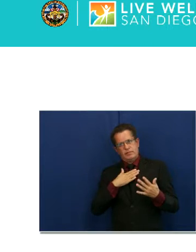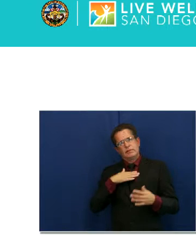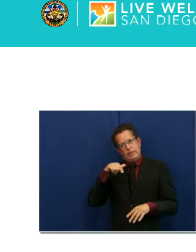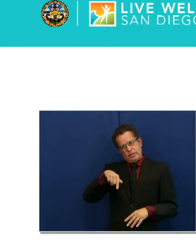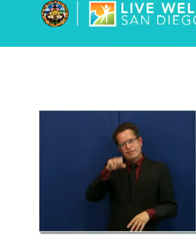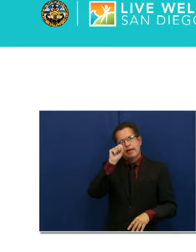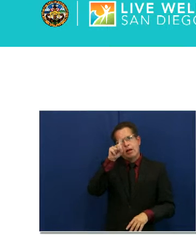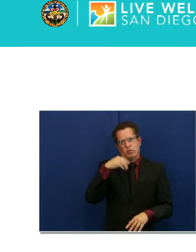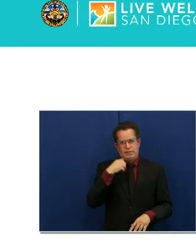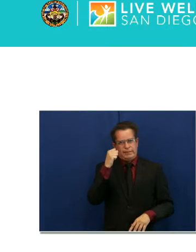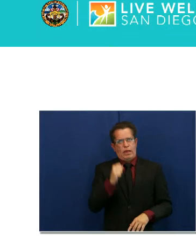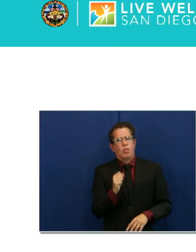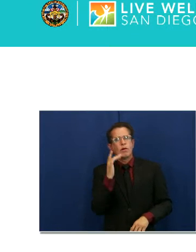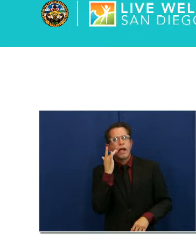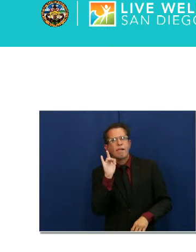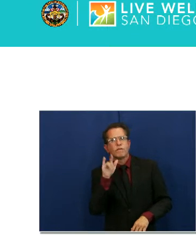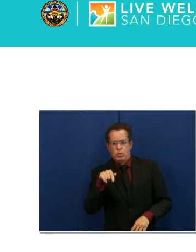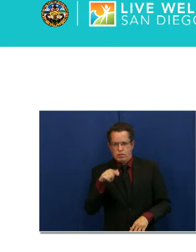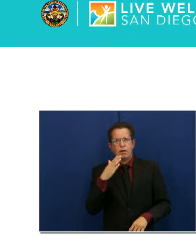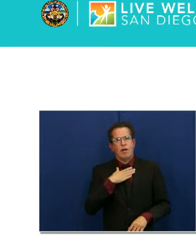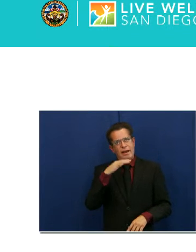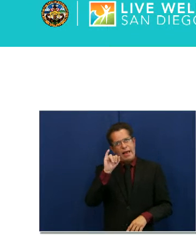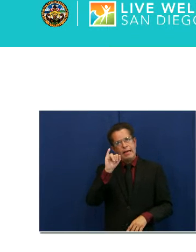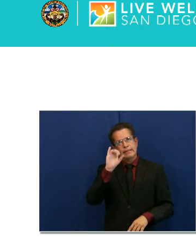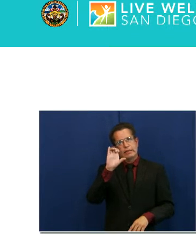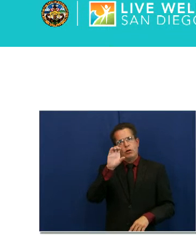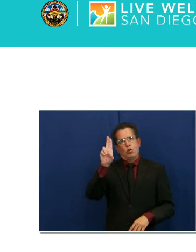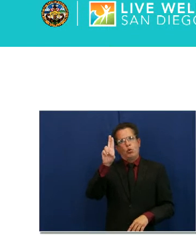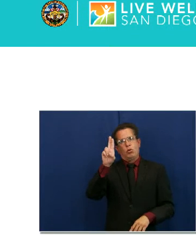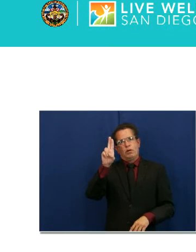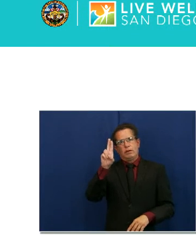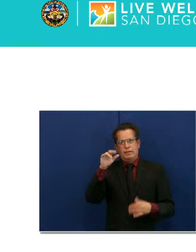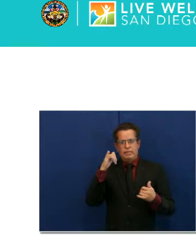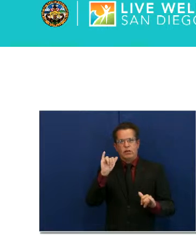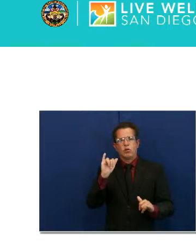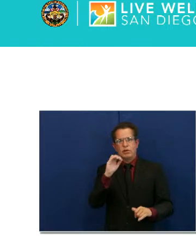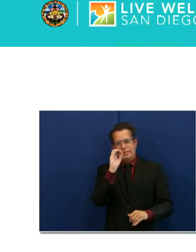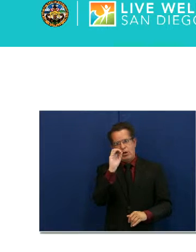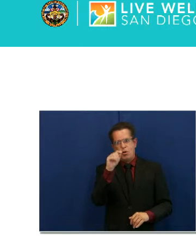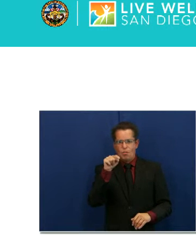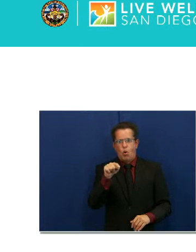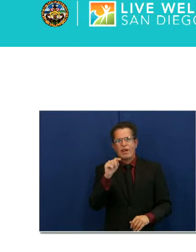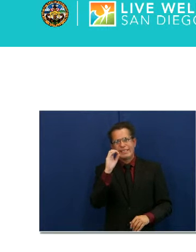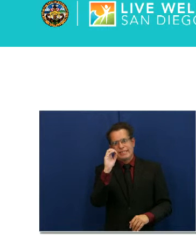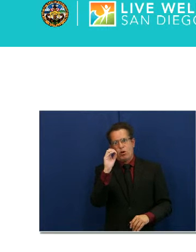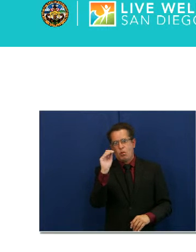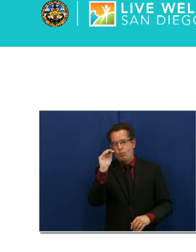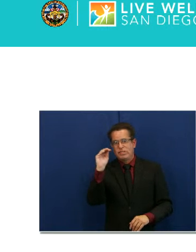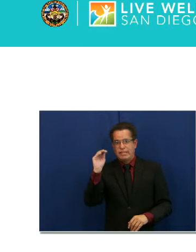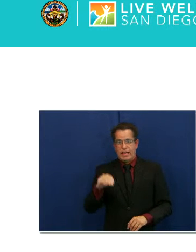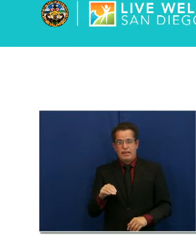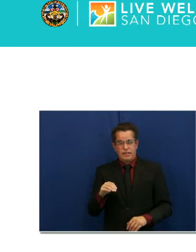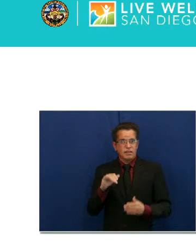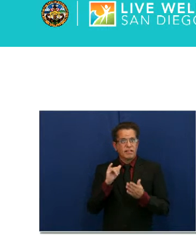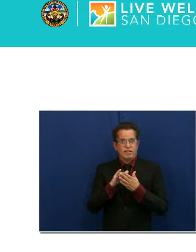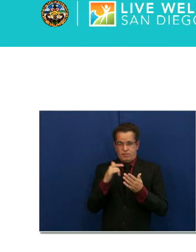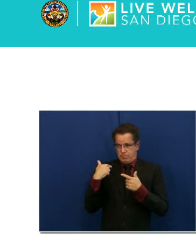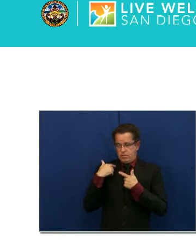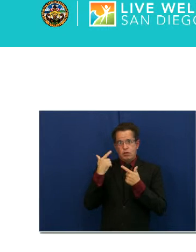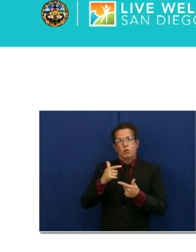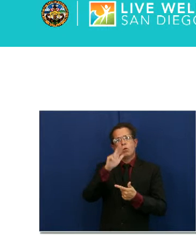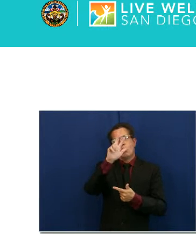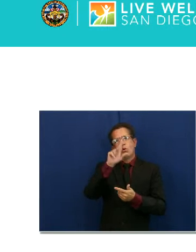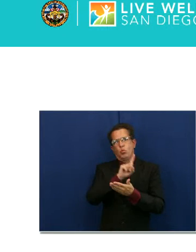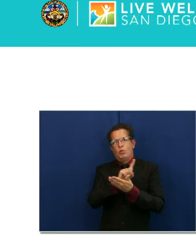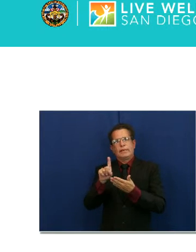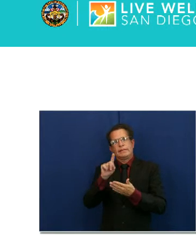California region, and our ICU capacity remains at 0.0%. It has been almost 3 weeks since the stay-at-home order for